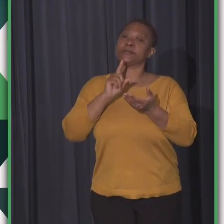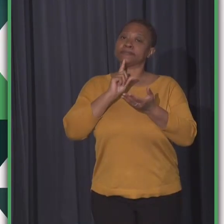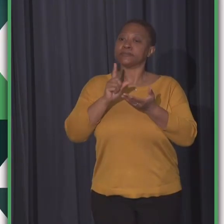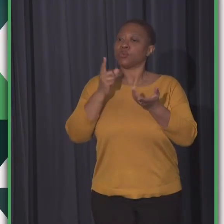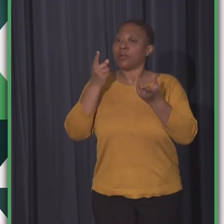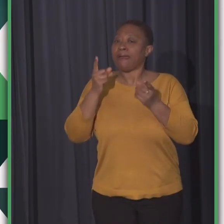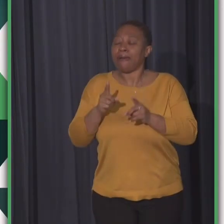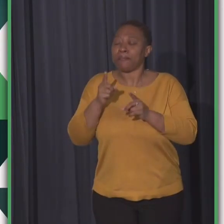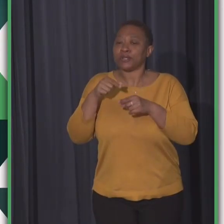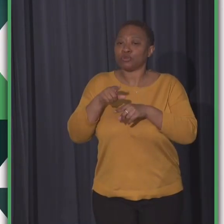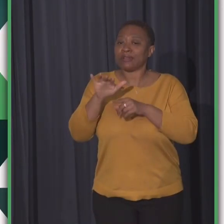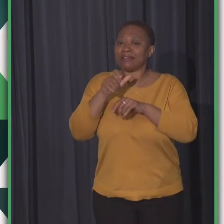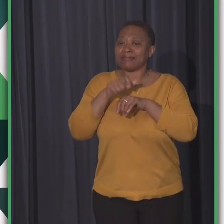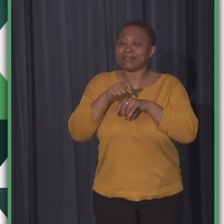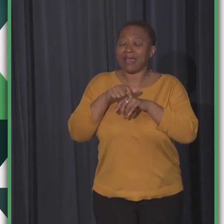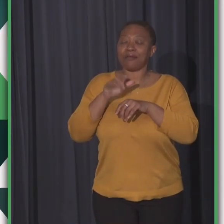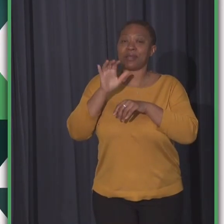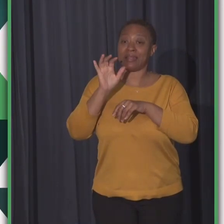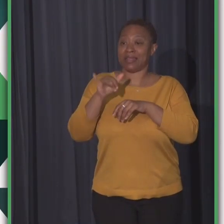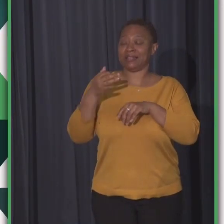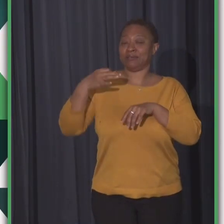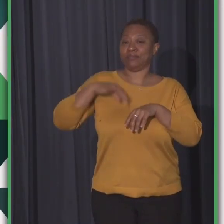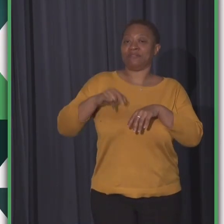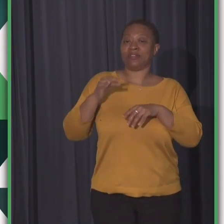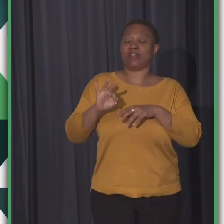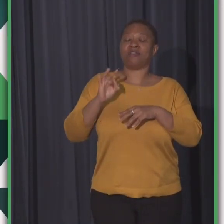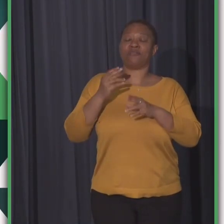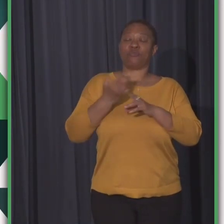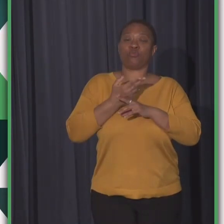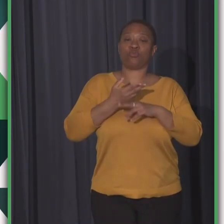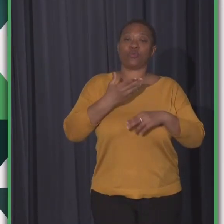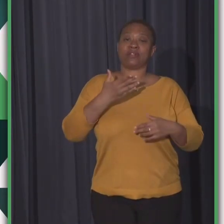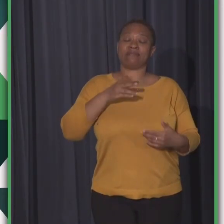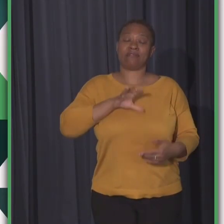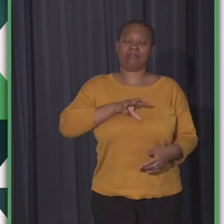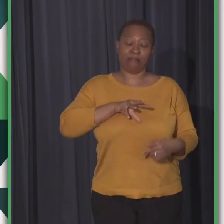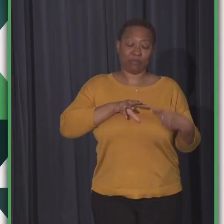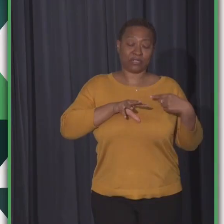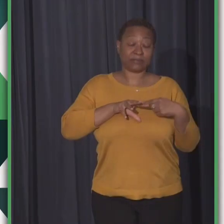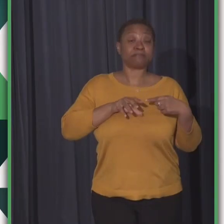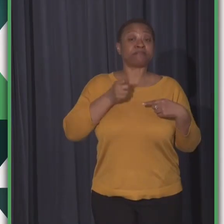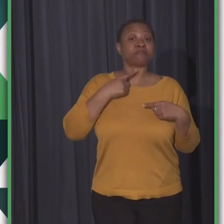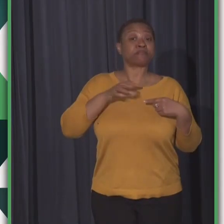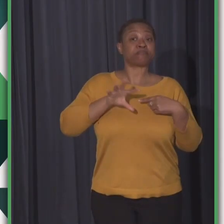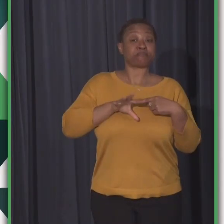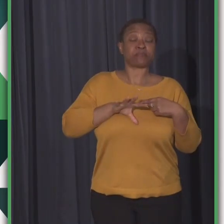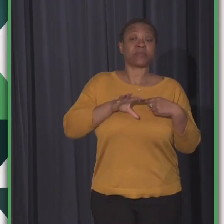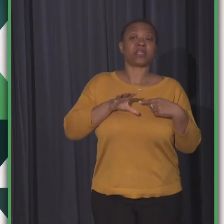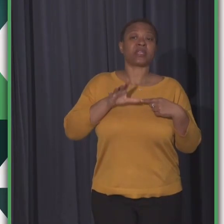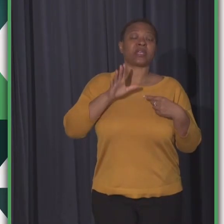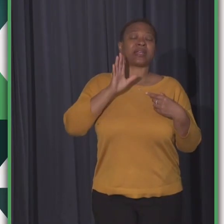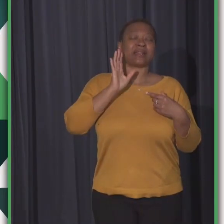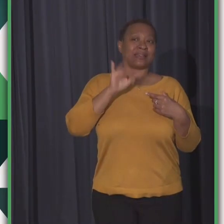what occurred, and that is certainly one of the benefits. I do believe that the body-worn cameras do serve deterrence.